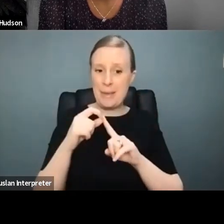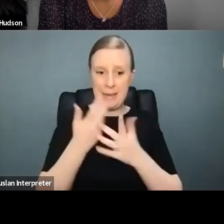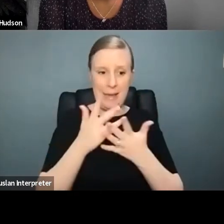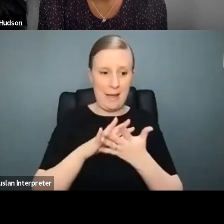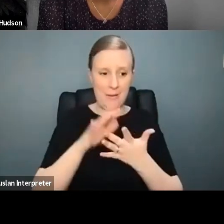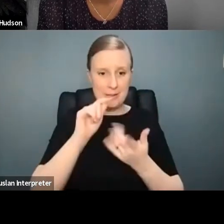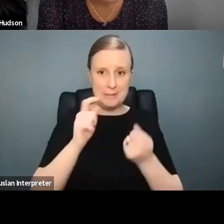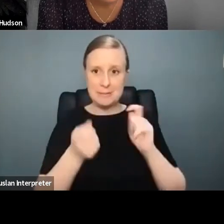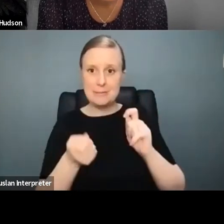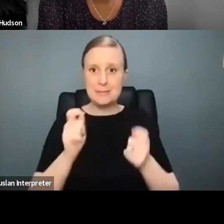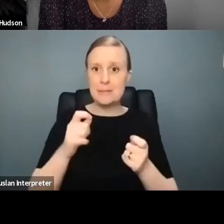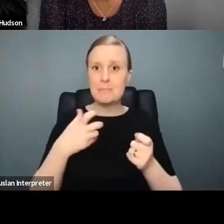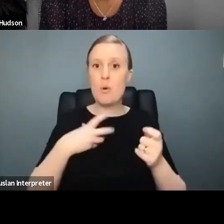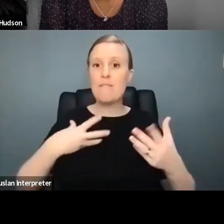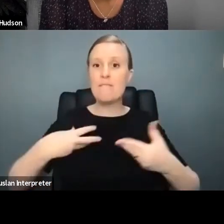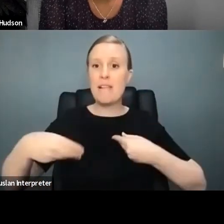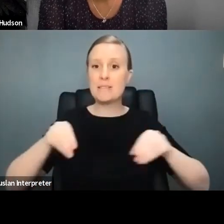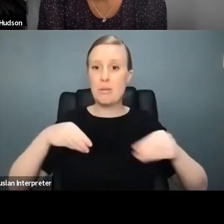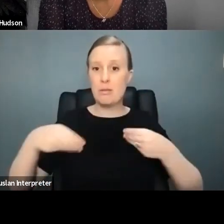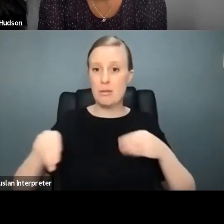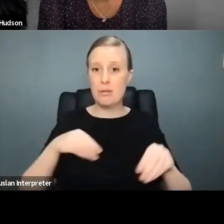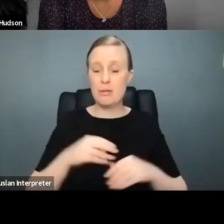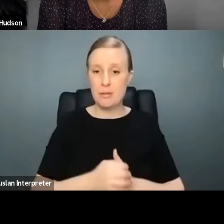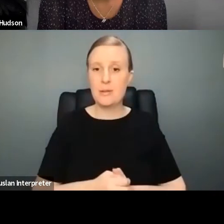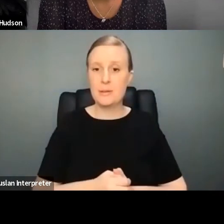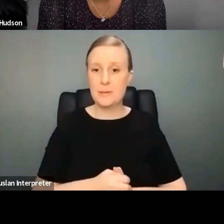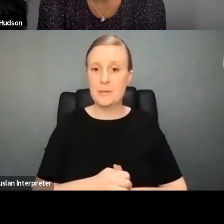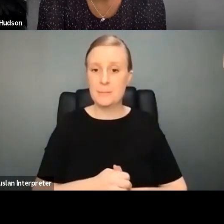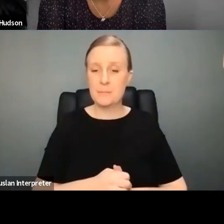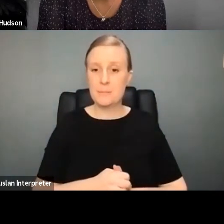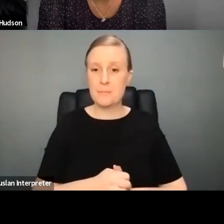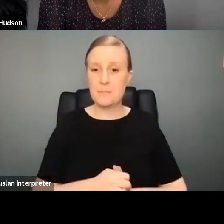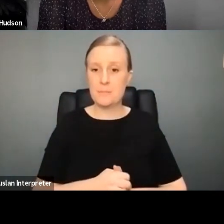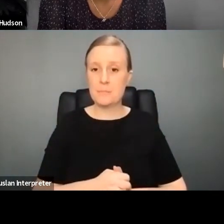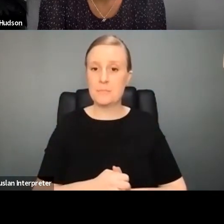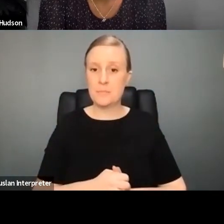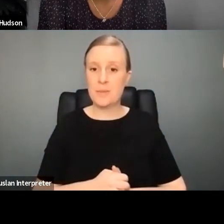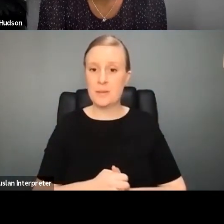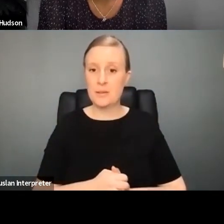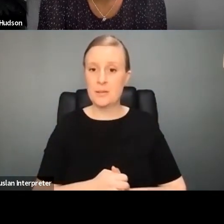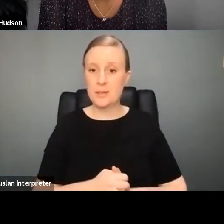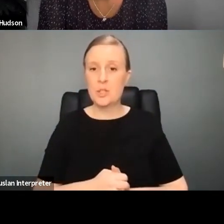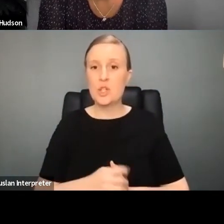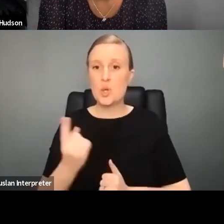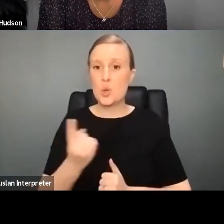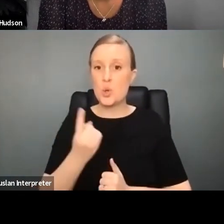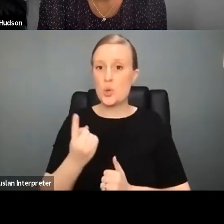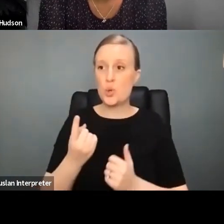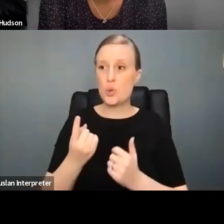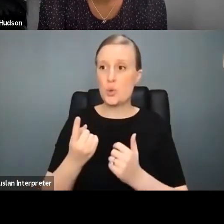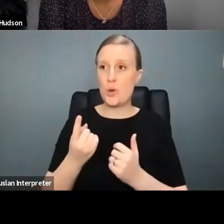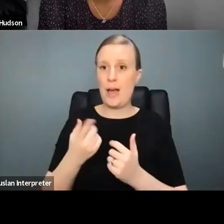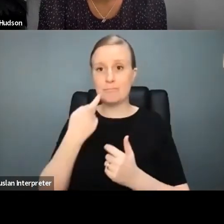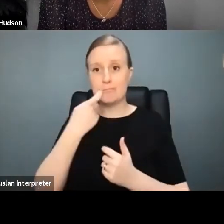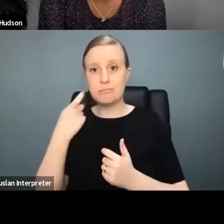greater flexibility about that, that people who are on opioid treatment, for whom it